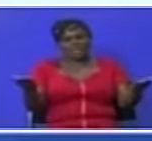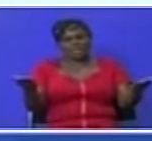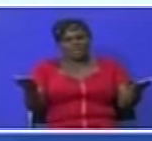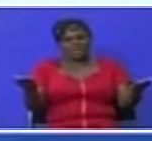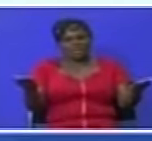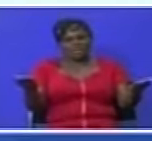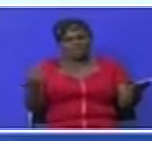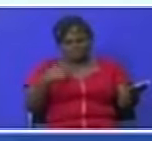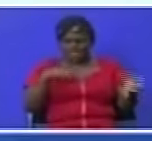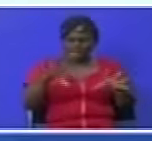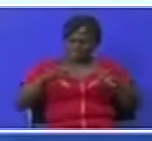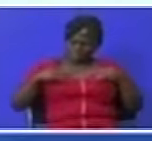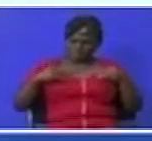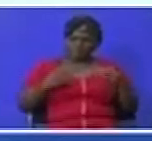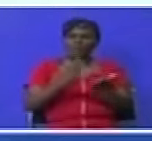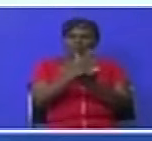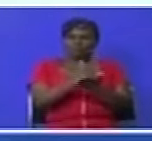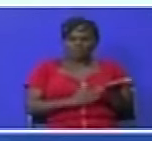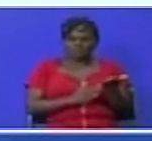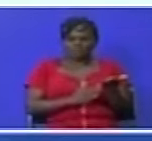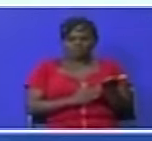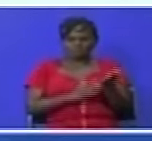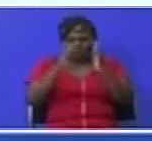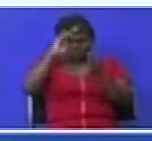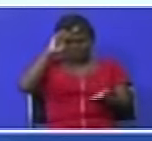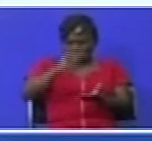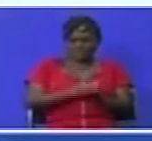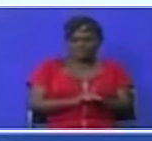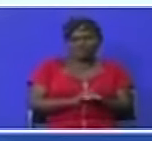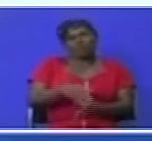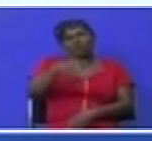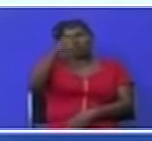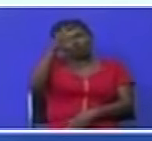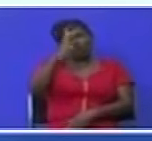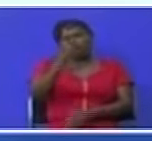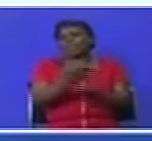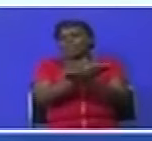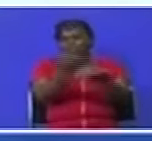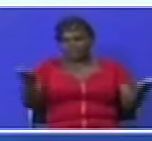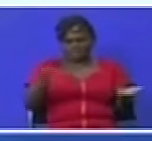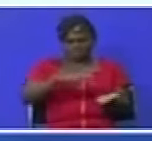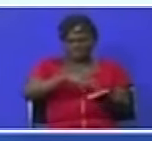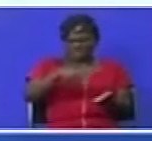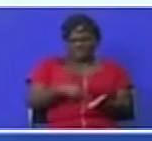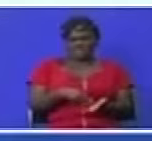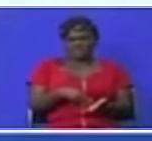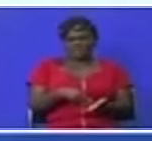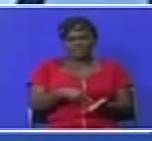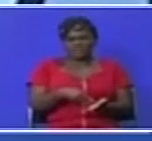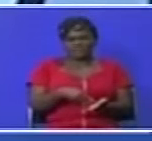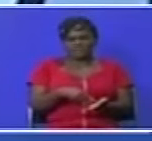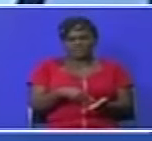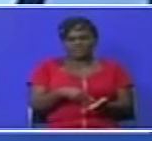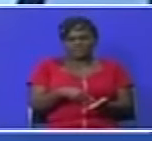that, because that's part of the catechism. But the fact that God is everywhere doesn't mean that